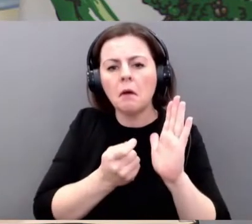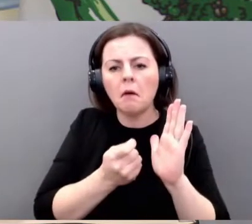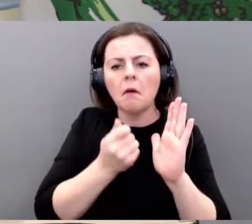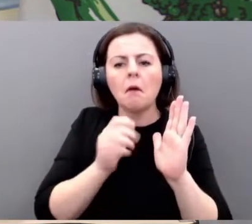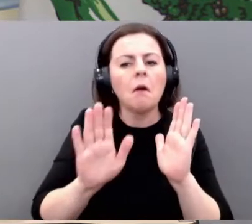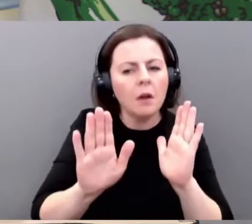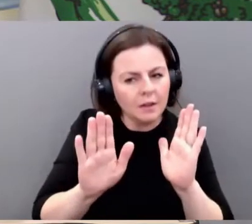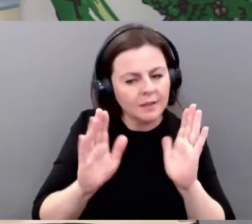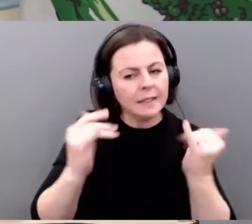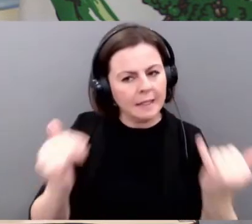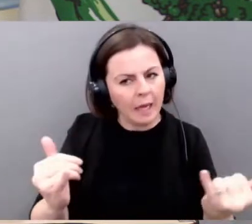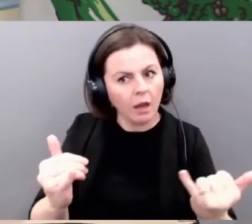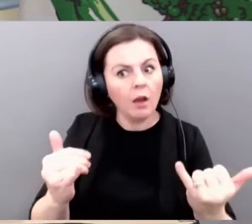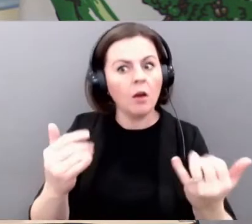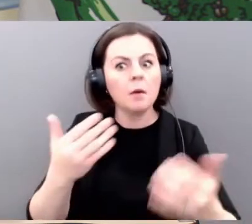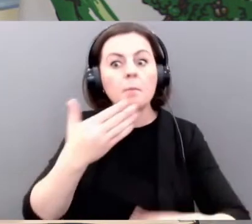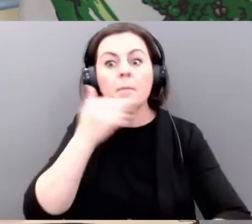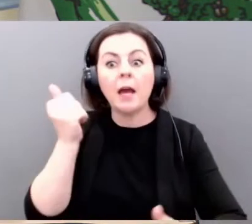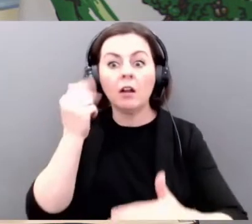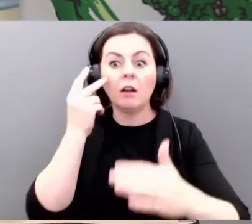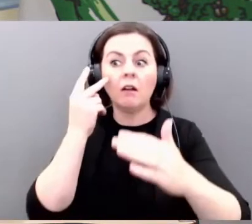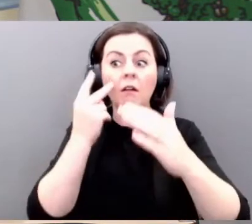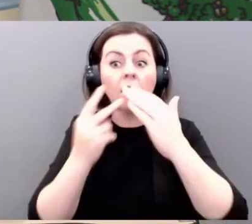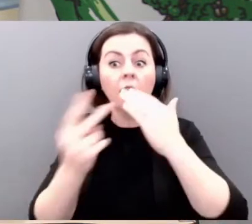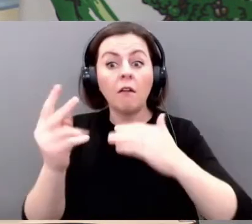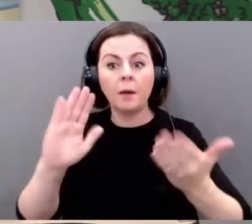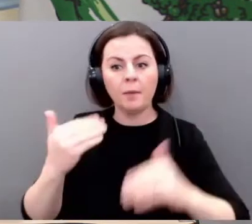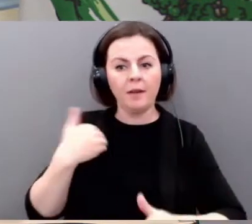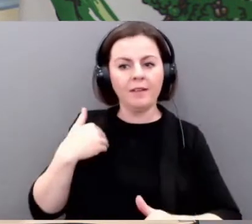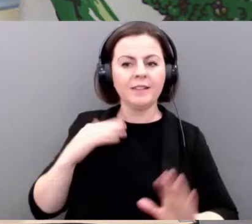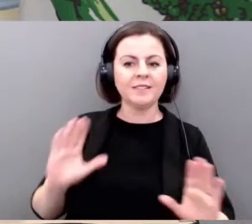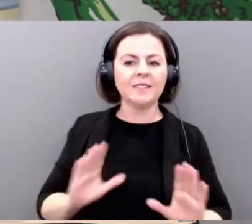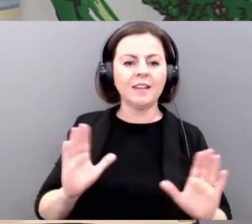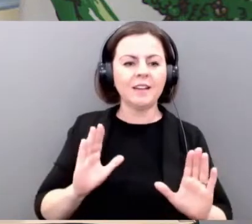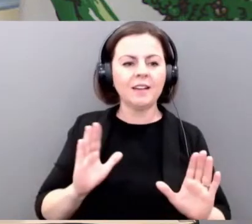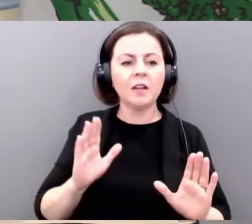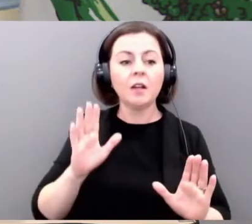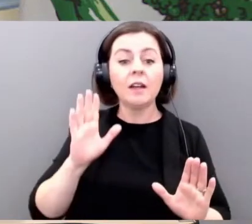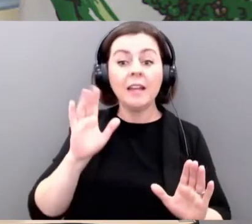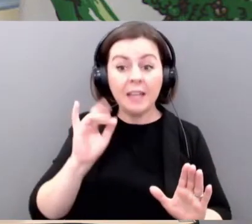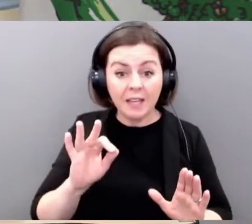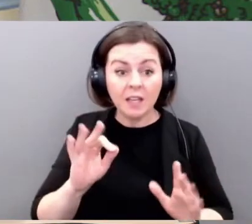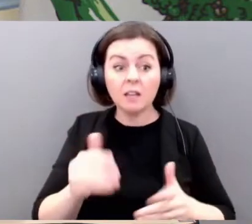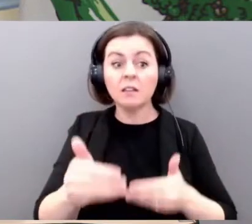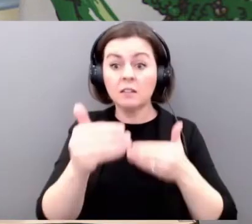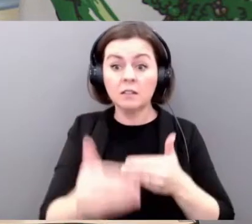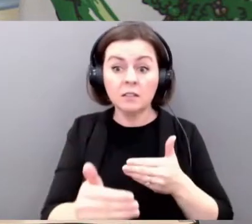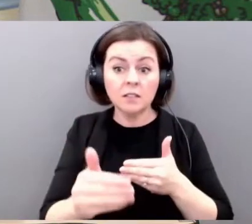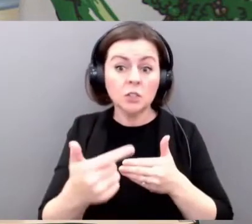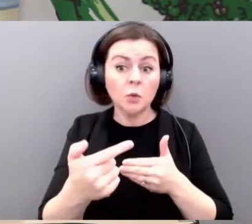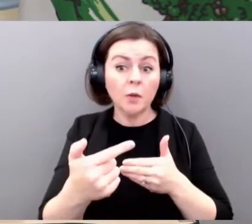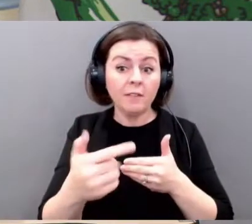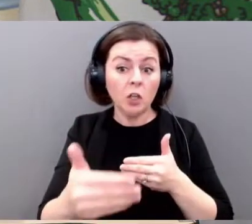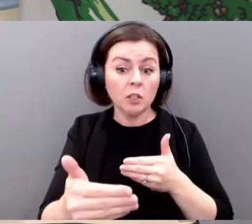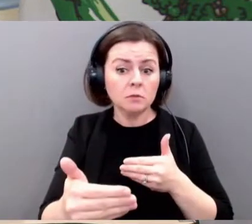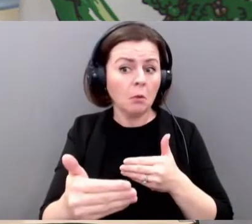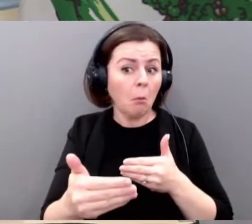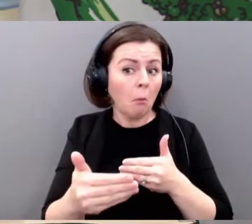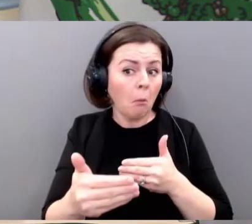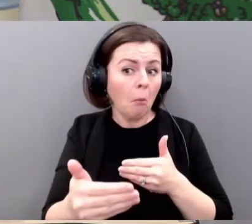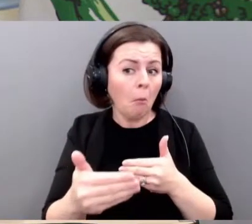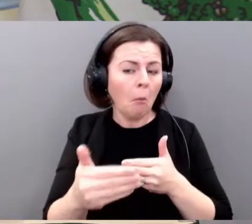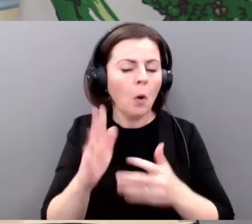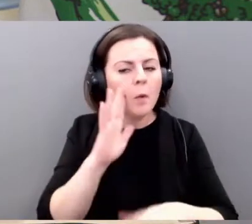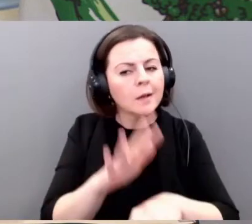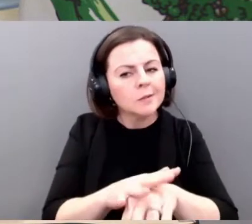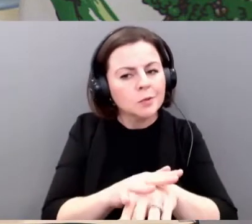will be a slow replug in from the circuit break for sure, if we're able to do that. But we have a number of